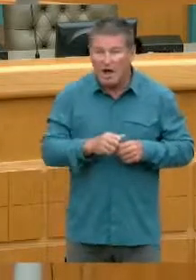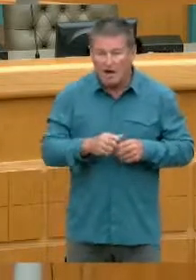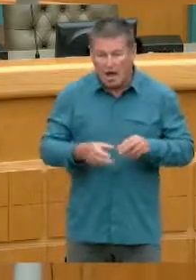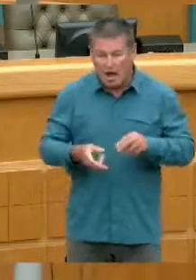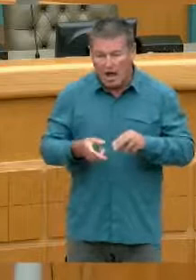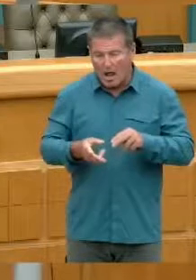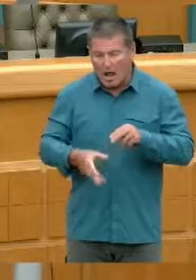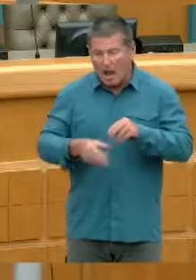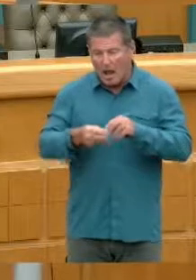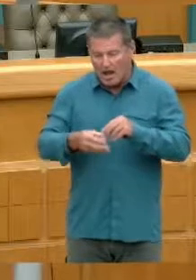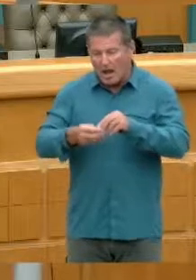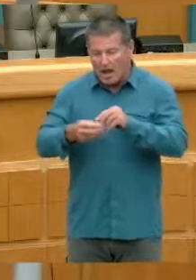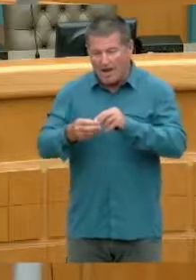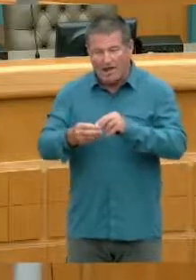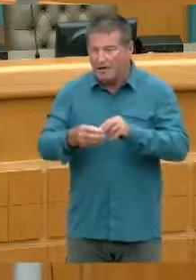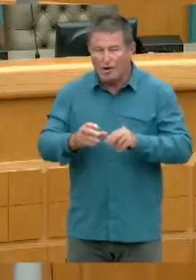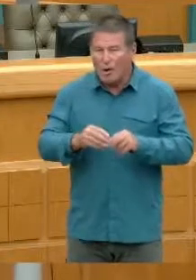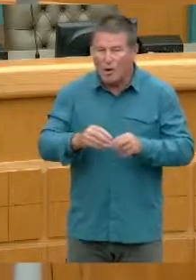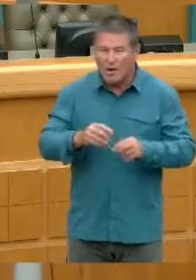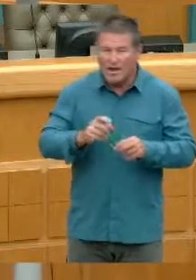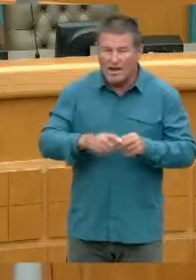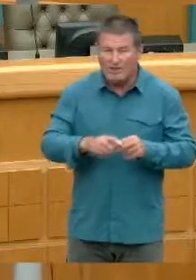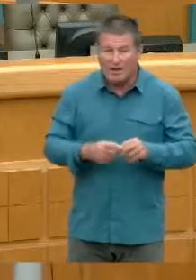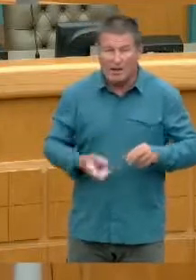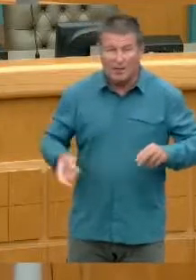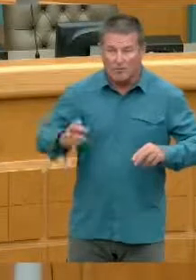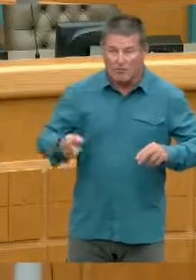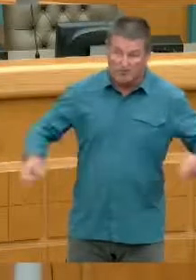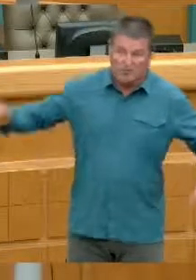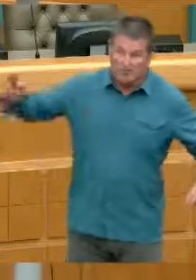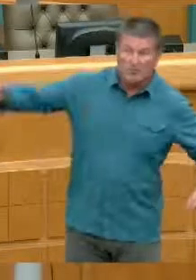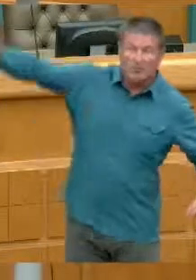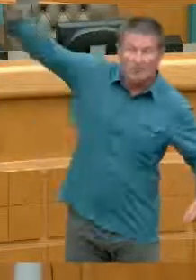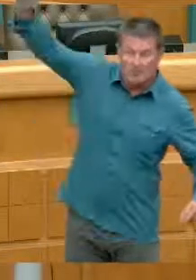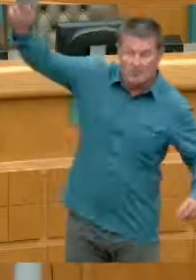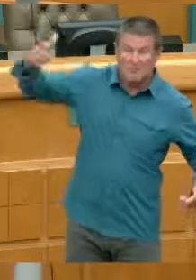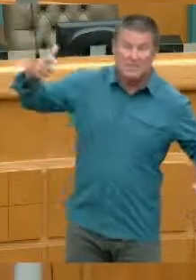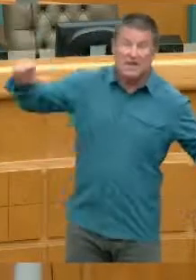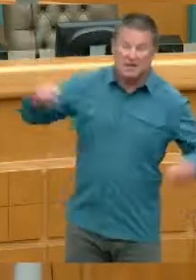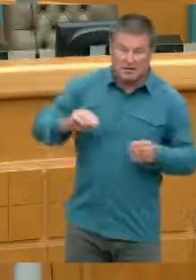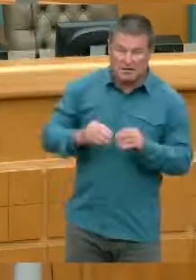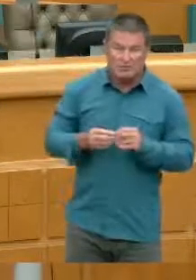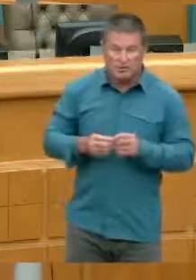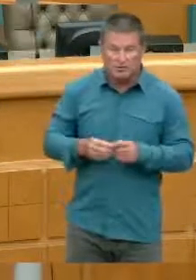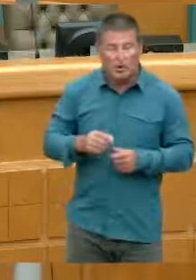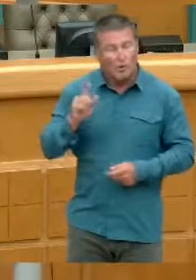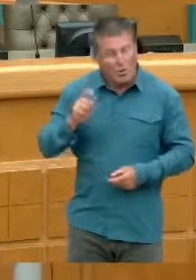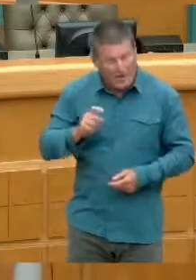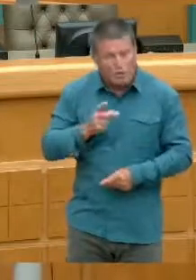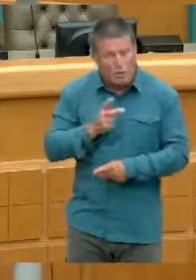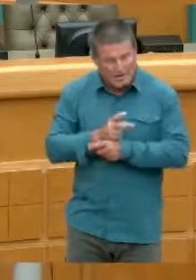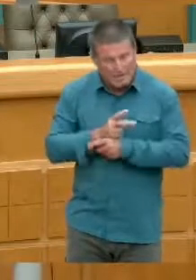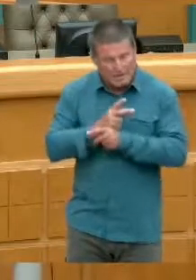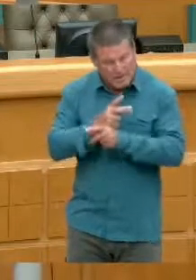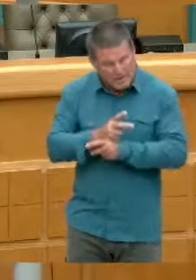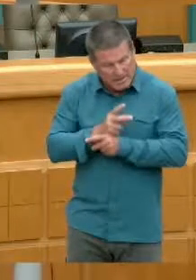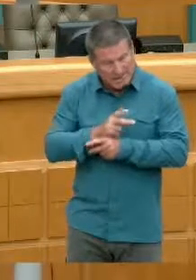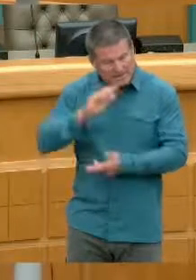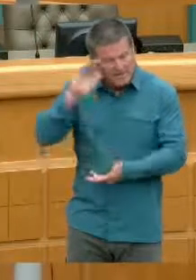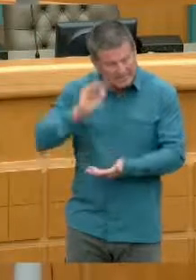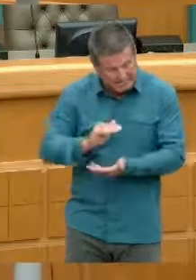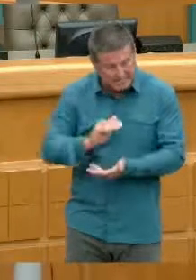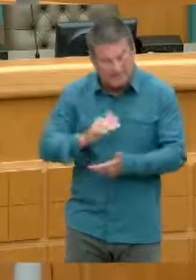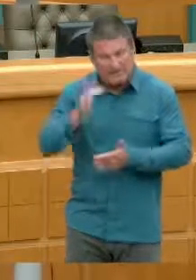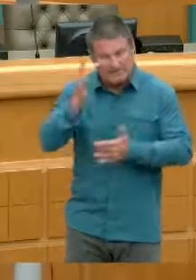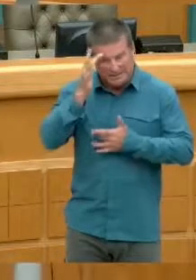that's why it's important to keep the number of cases as low as possible and do what we can to prevent the transmission of COVID-19 and try to